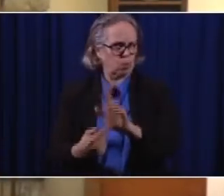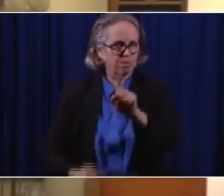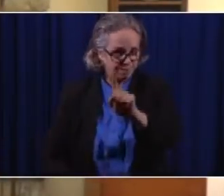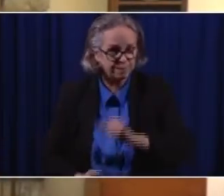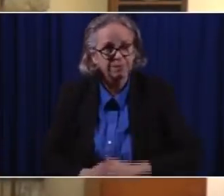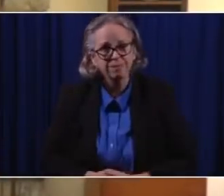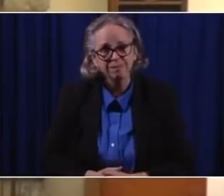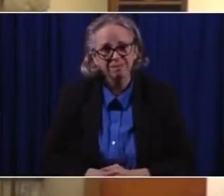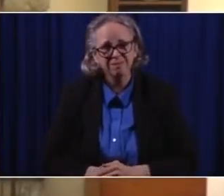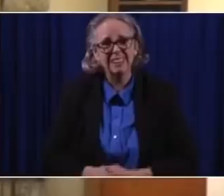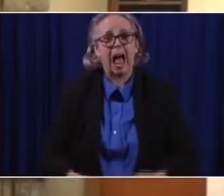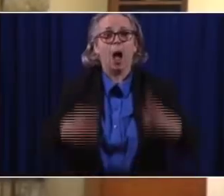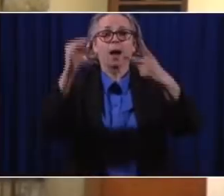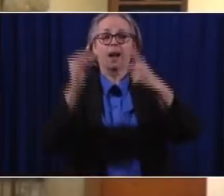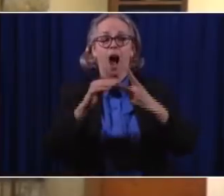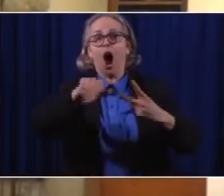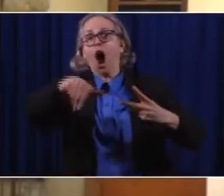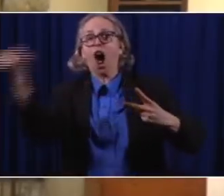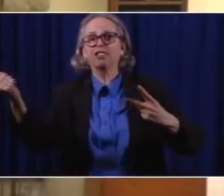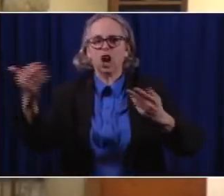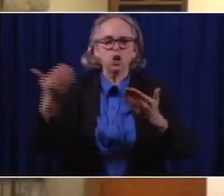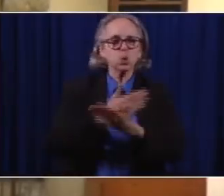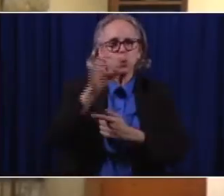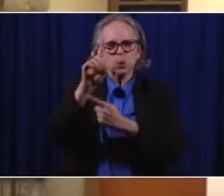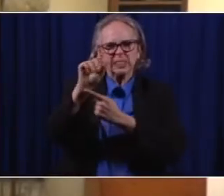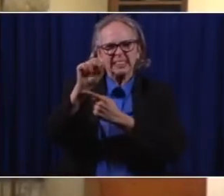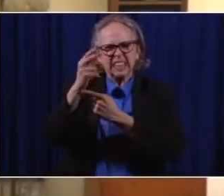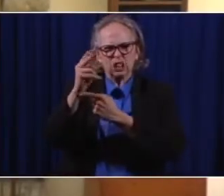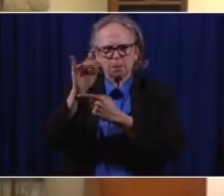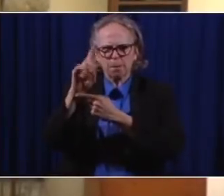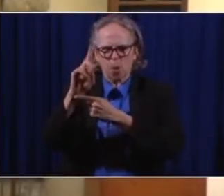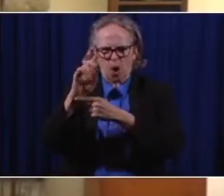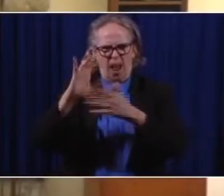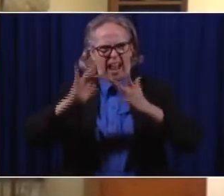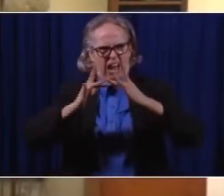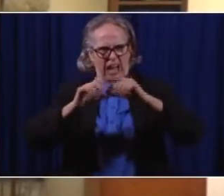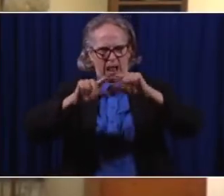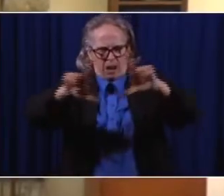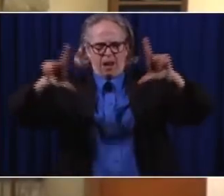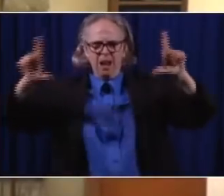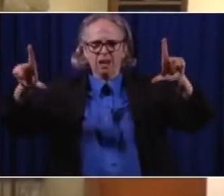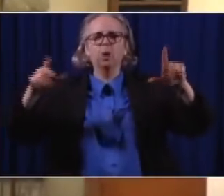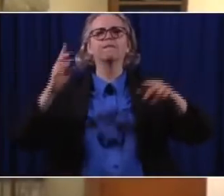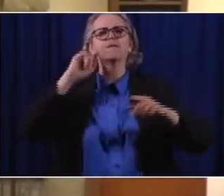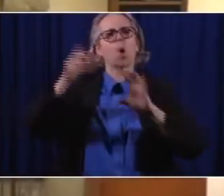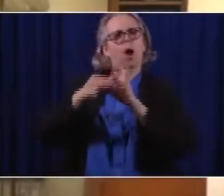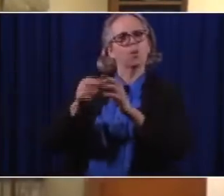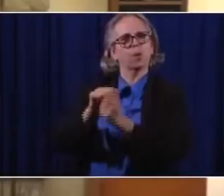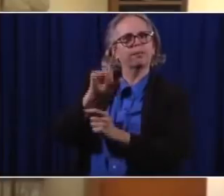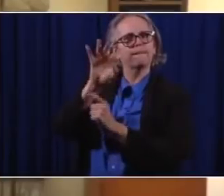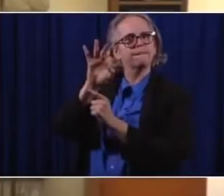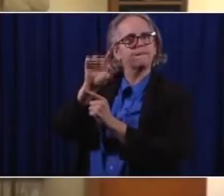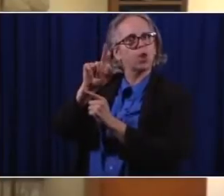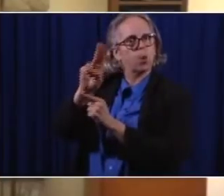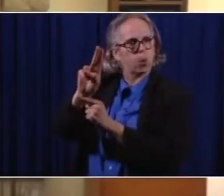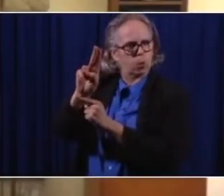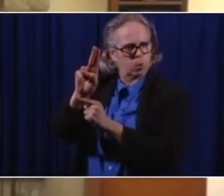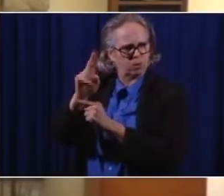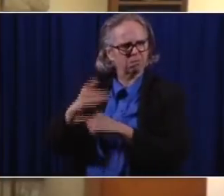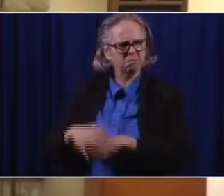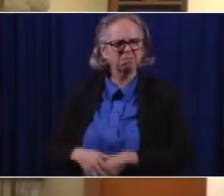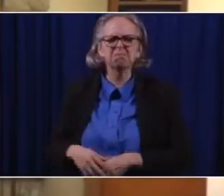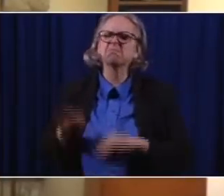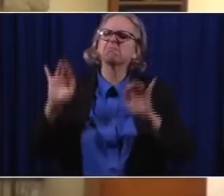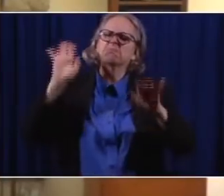seasonal flu activity that the Department of Health shares each year. So they always put out some information. This is going to expand